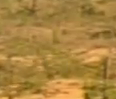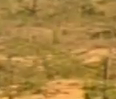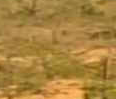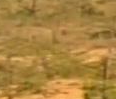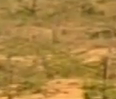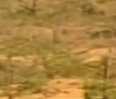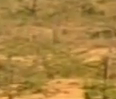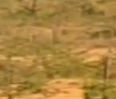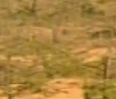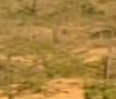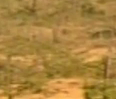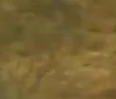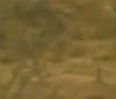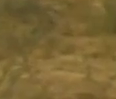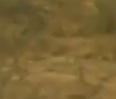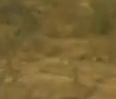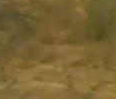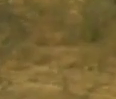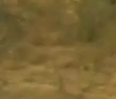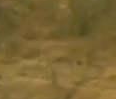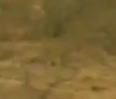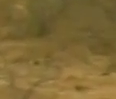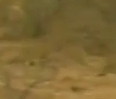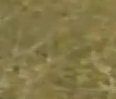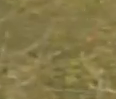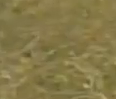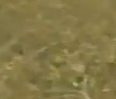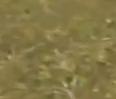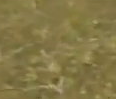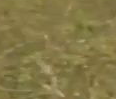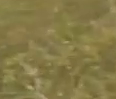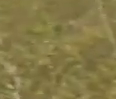least populated counties in the country. But considered one